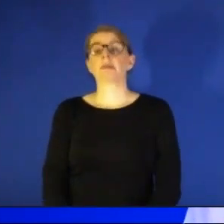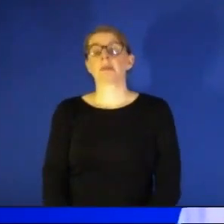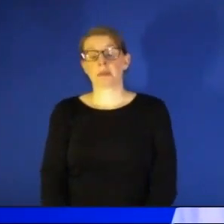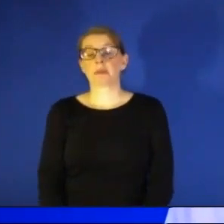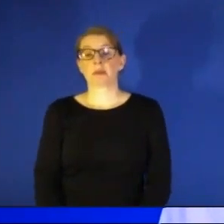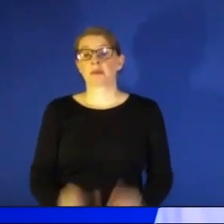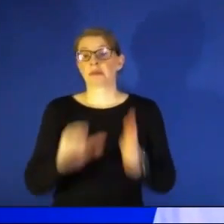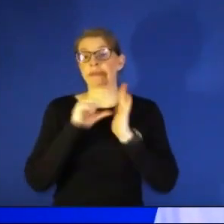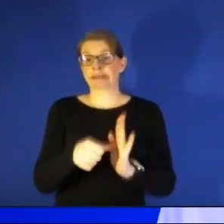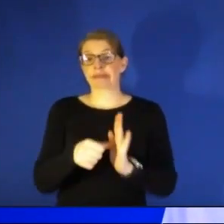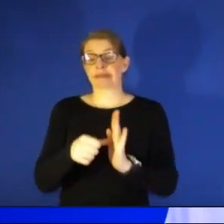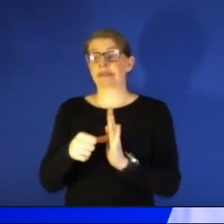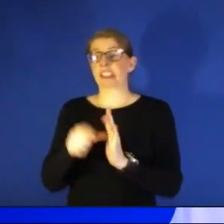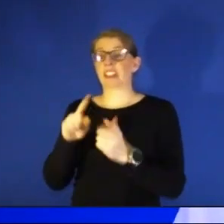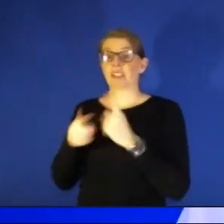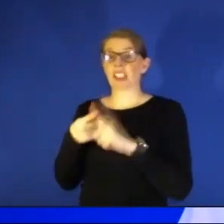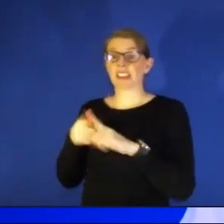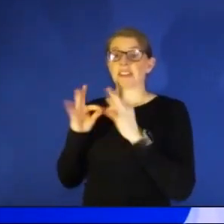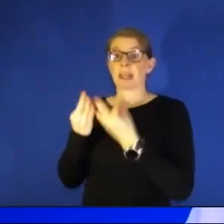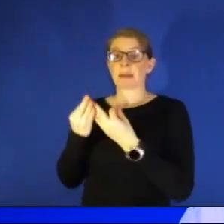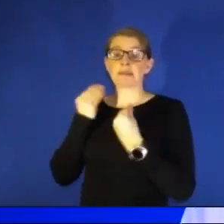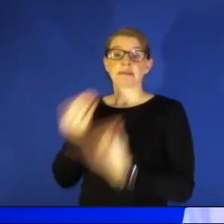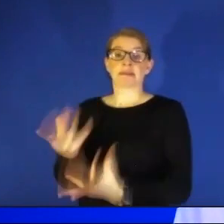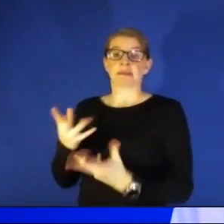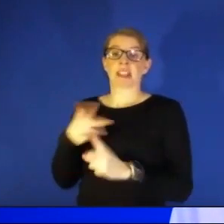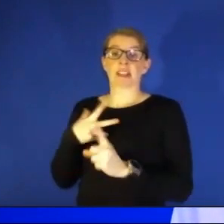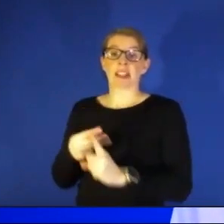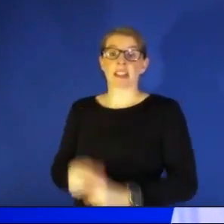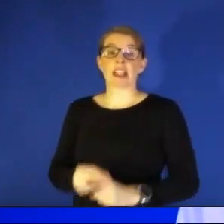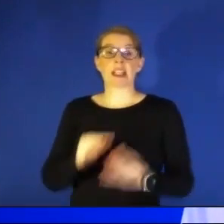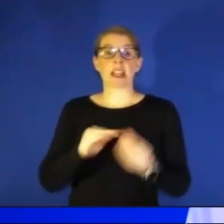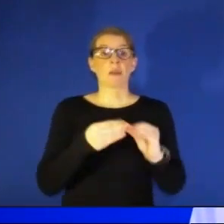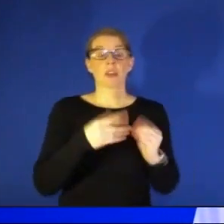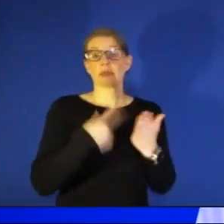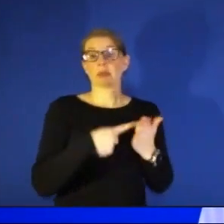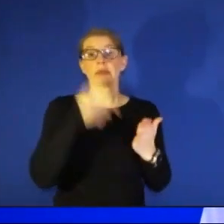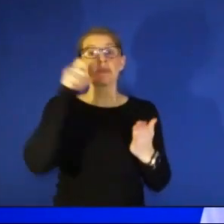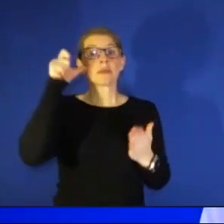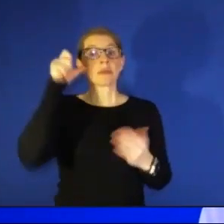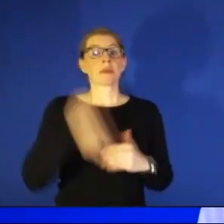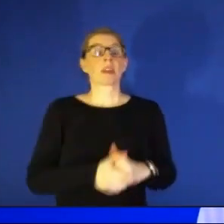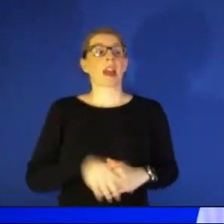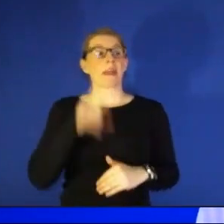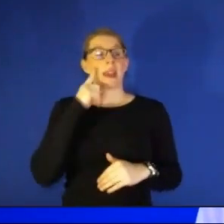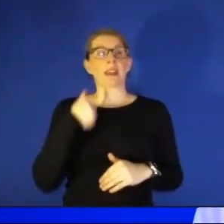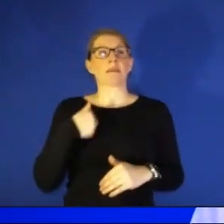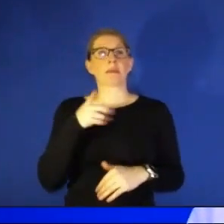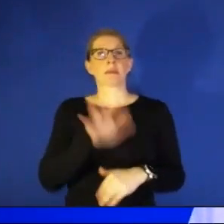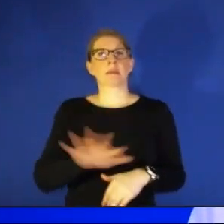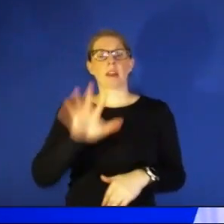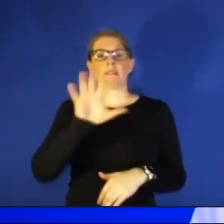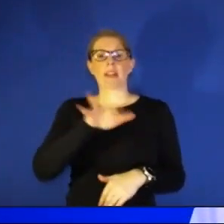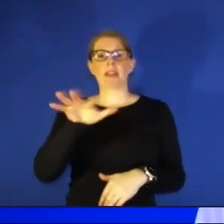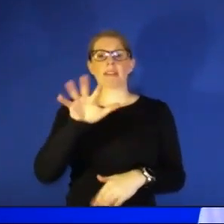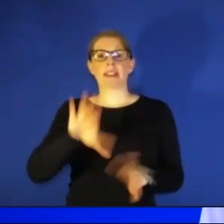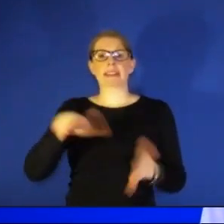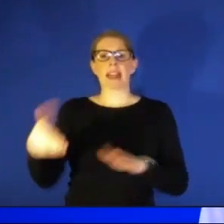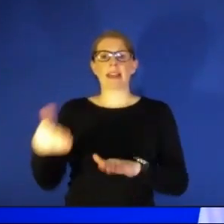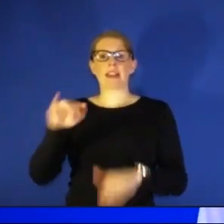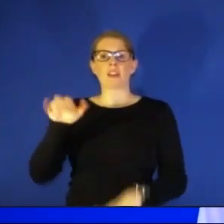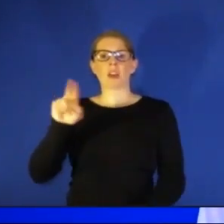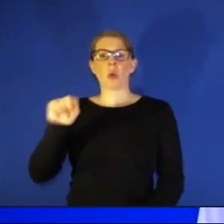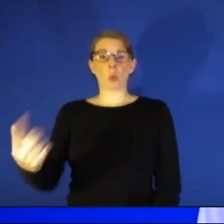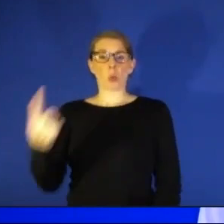to your friends, your family, to get vaccinated. We went through some numbers yesterday, Jess. I think we had 55 deaths in January. Only one of those